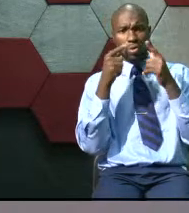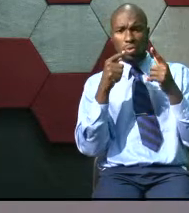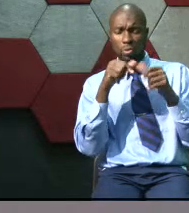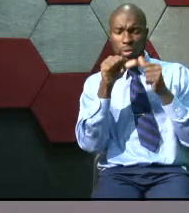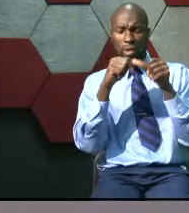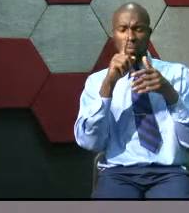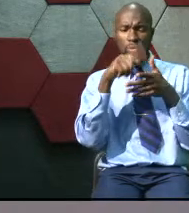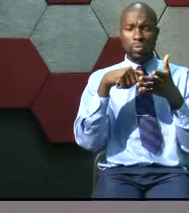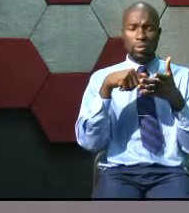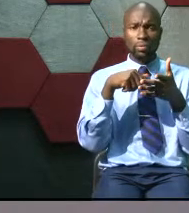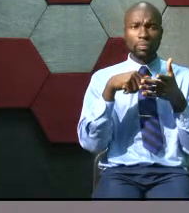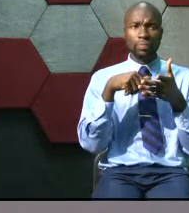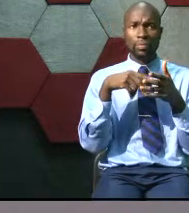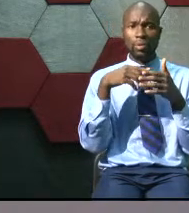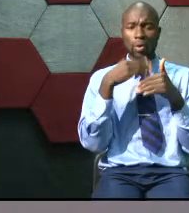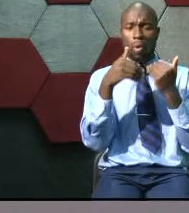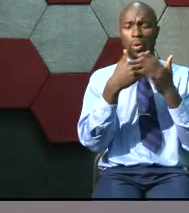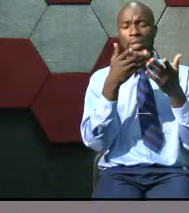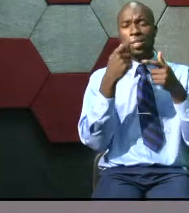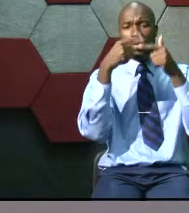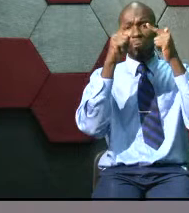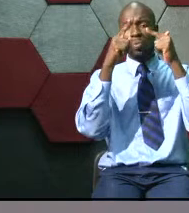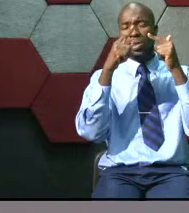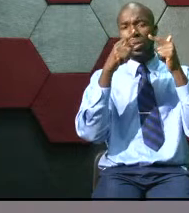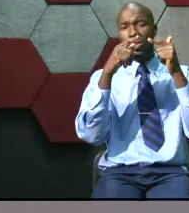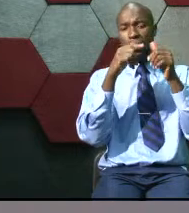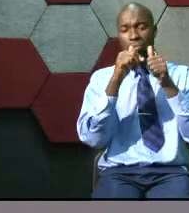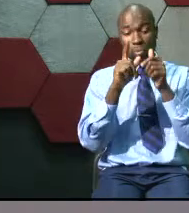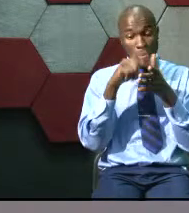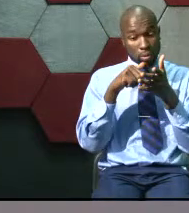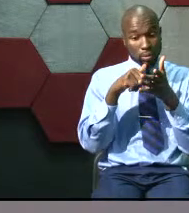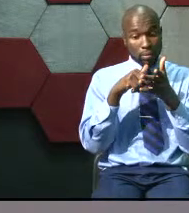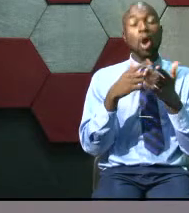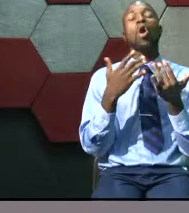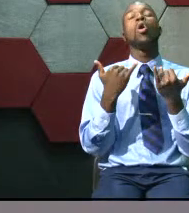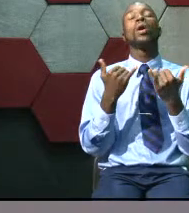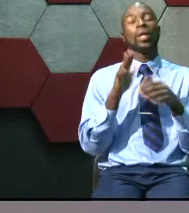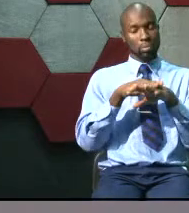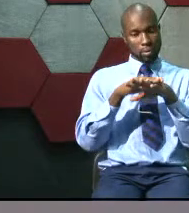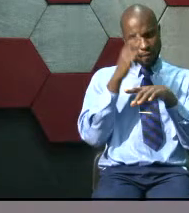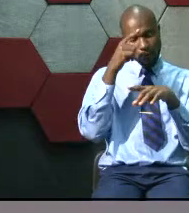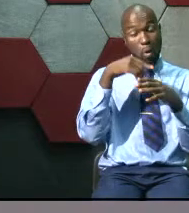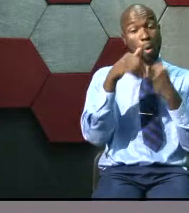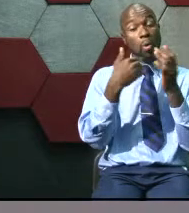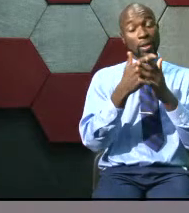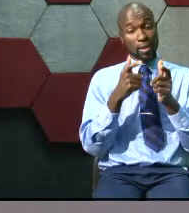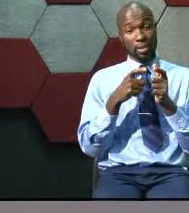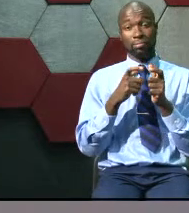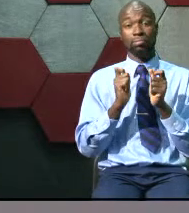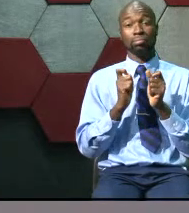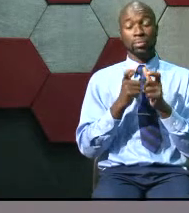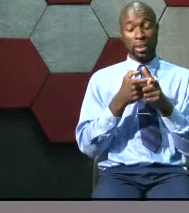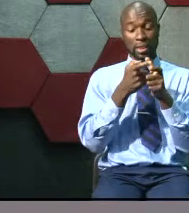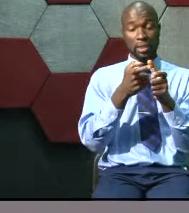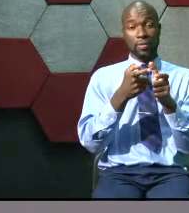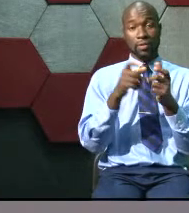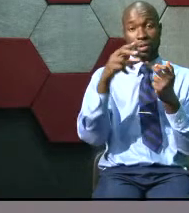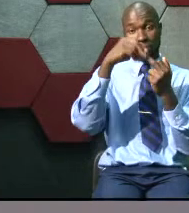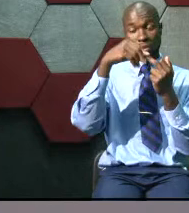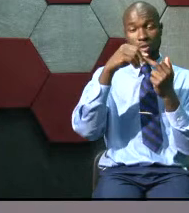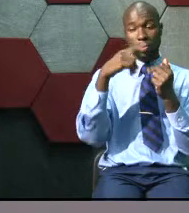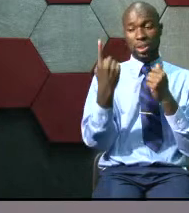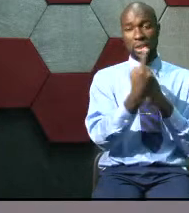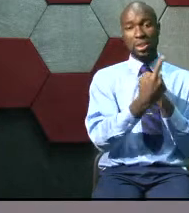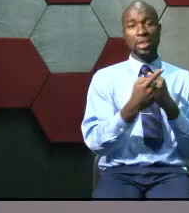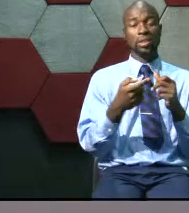people win as we go along? All right, so at least for all the special awards, what we are looking to do is each participant, because